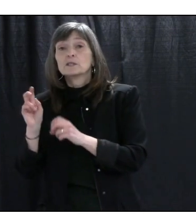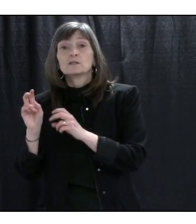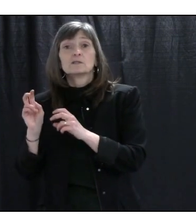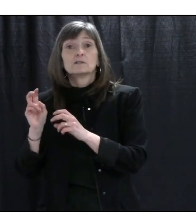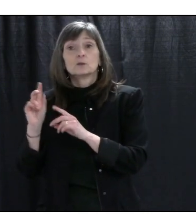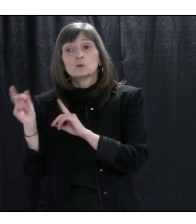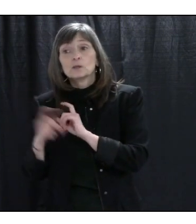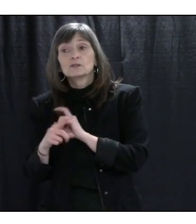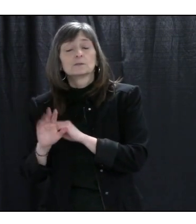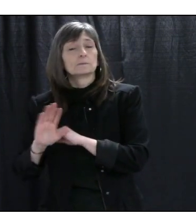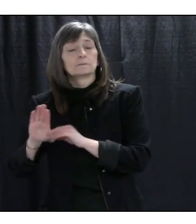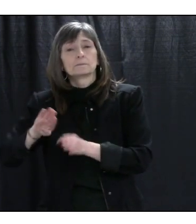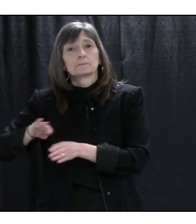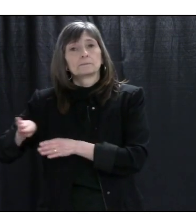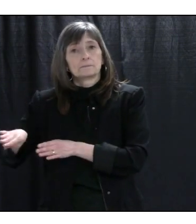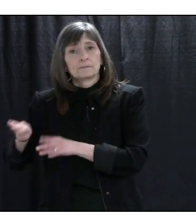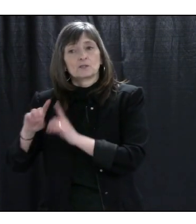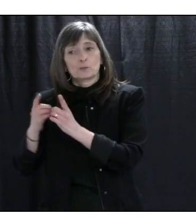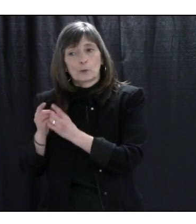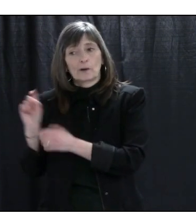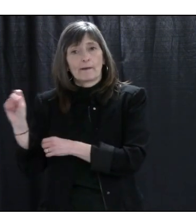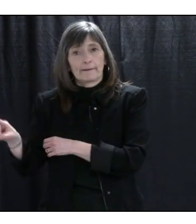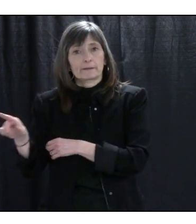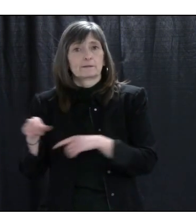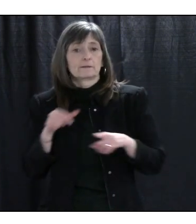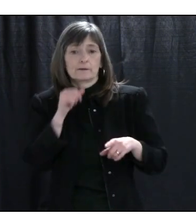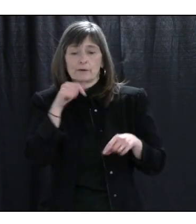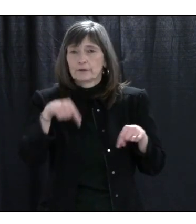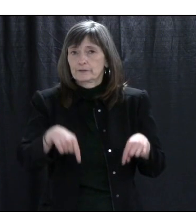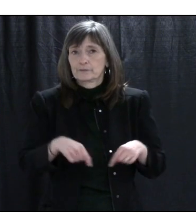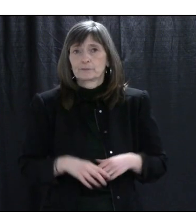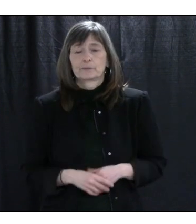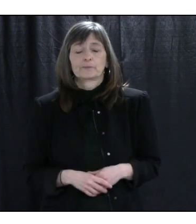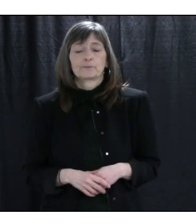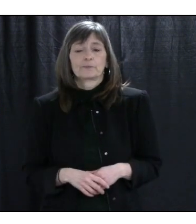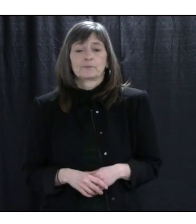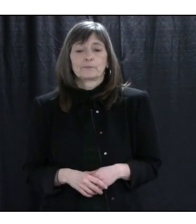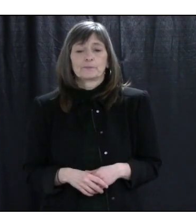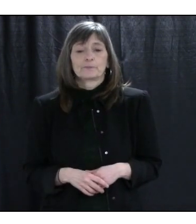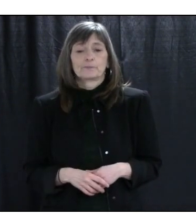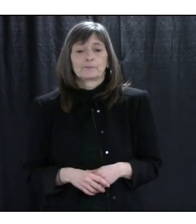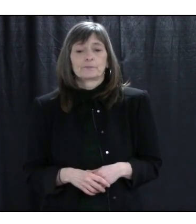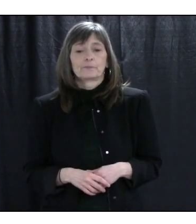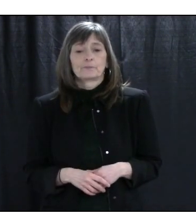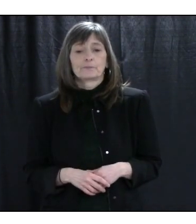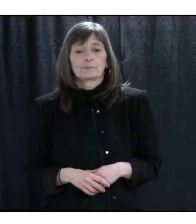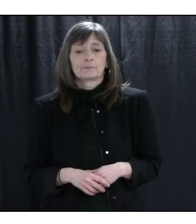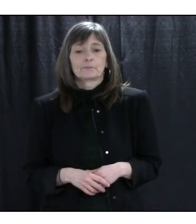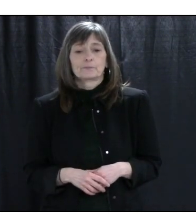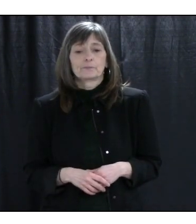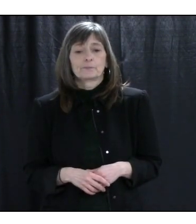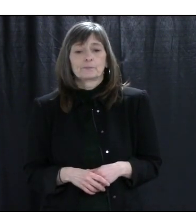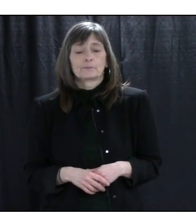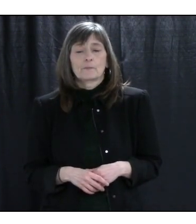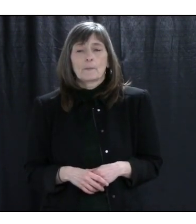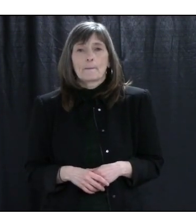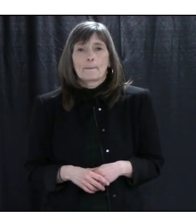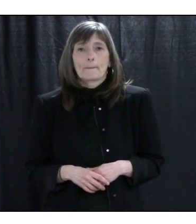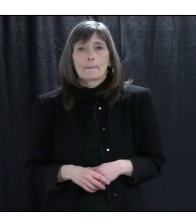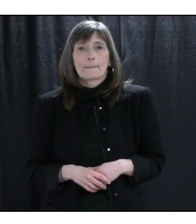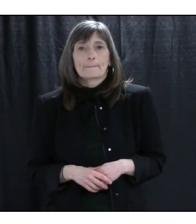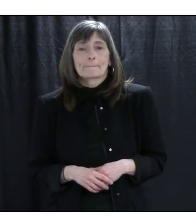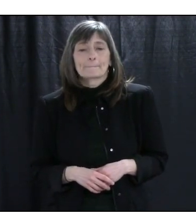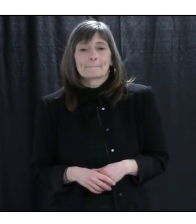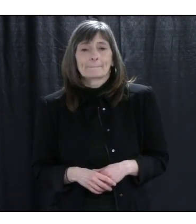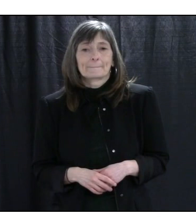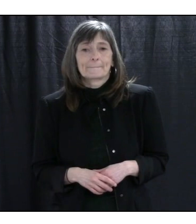the appropriate department or agency for response. Reporters will ask questions in the order they registered for today's call. We